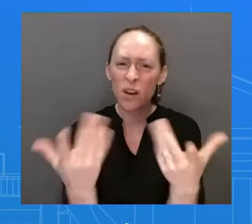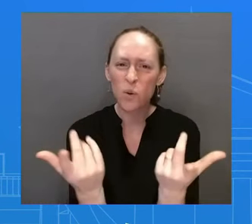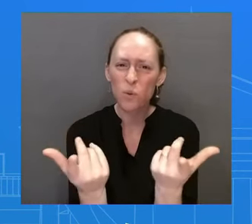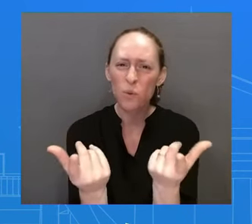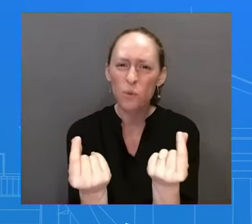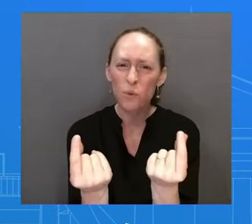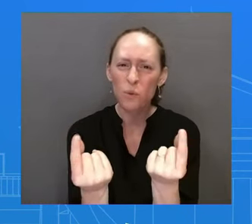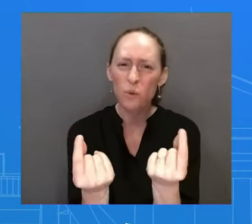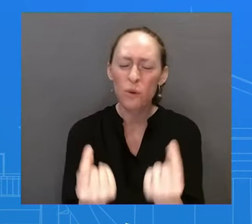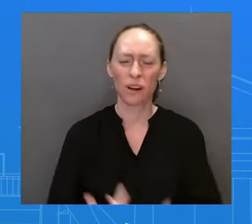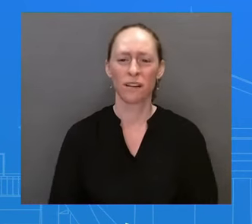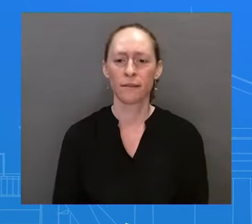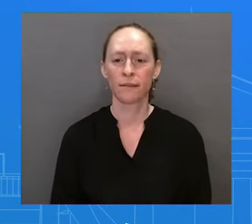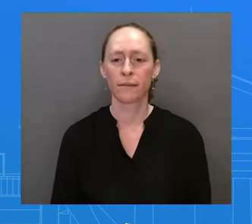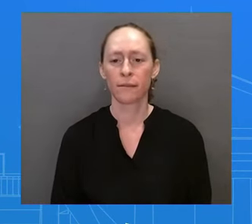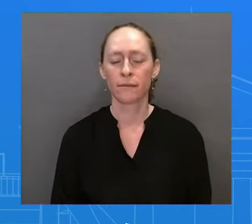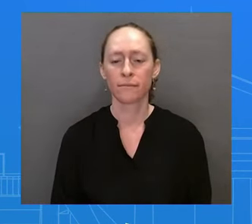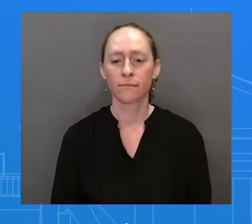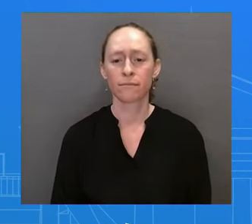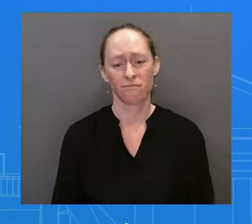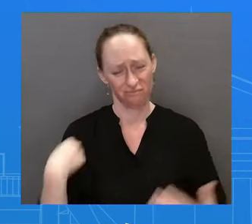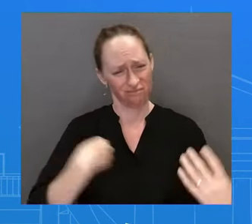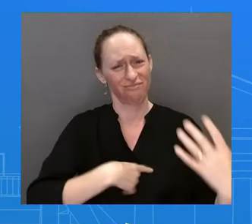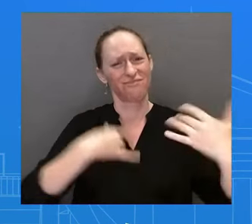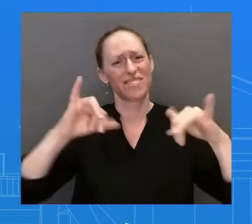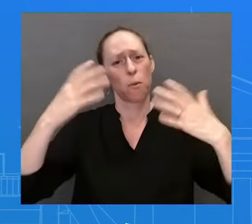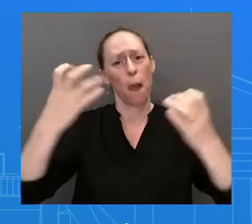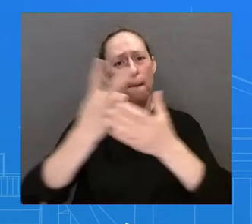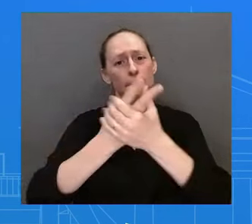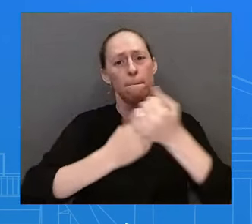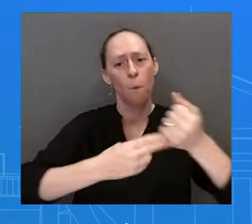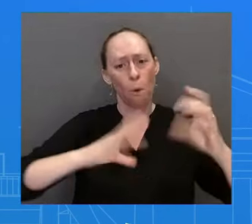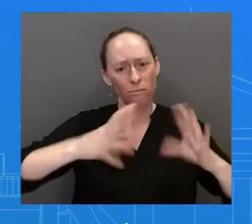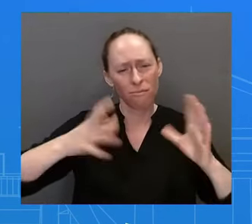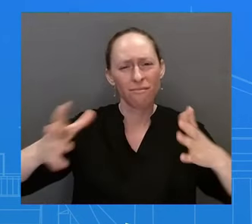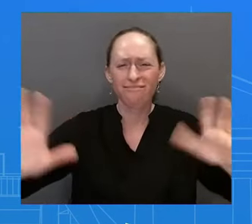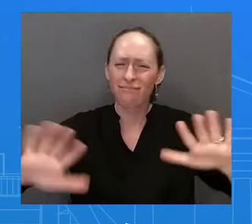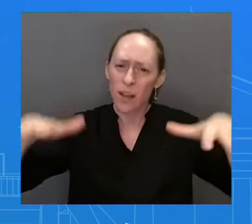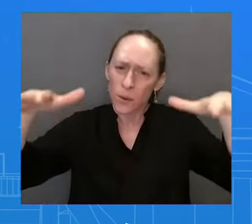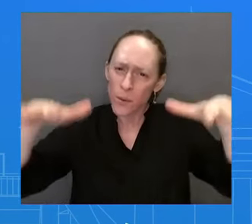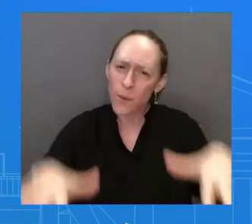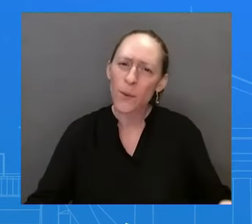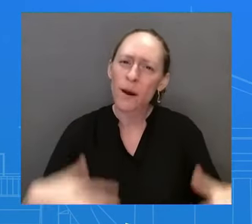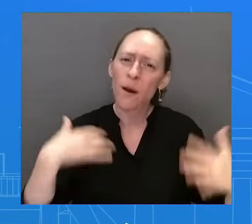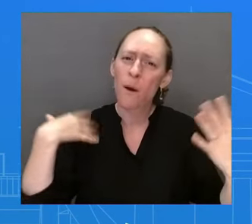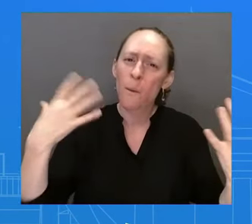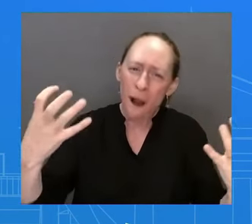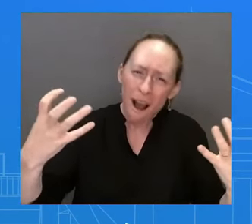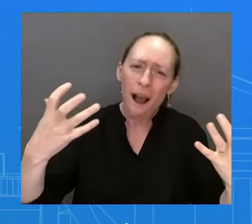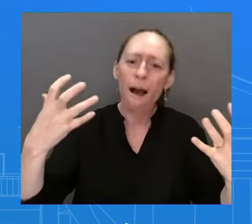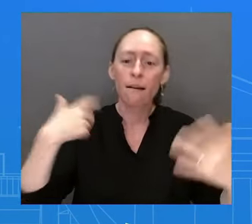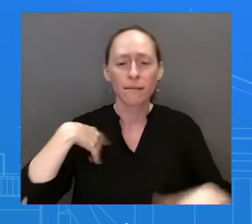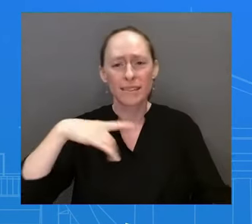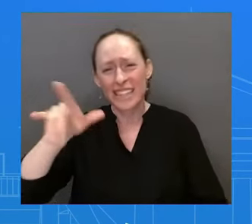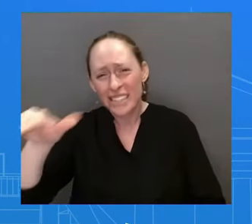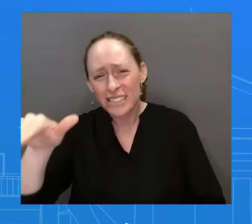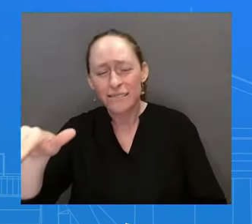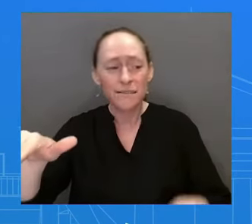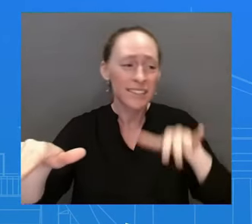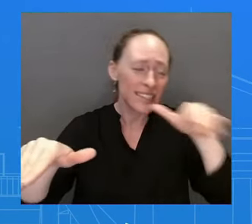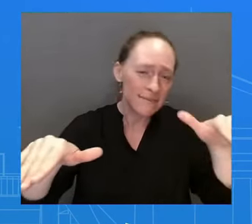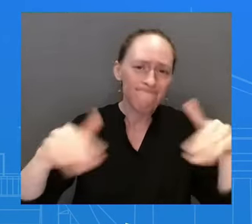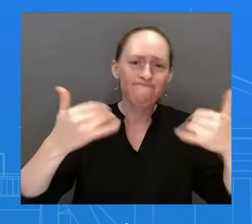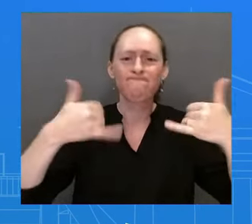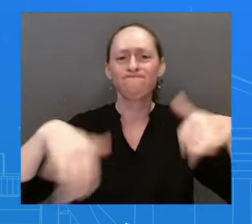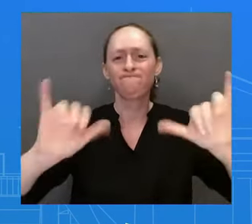their guns down. And we're going to stay at that work through diplomacy. Good job. Thanks. Good job. An American citizen, Travis Leek,